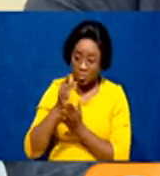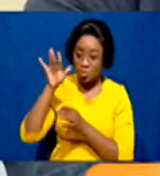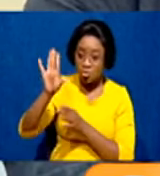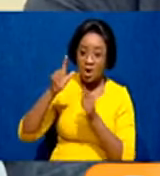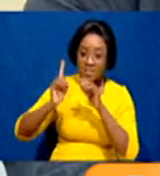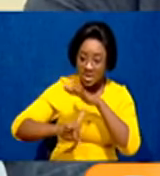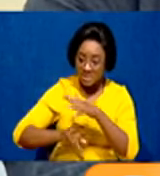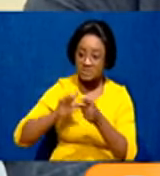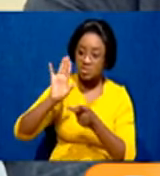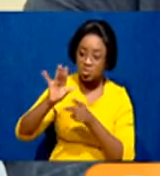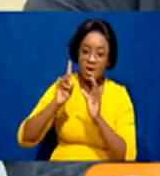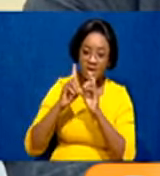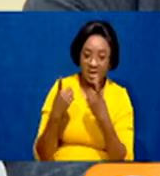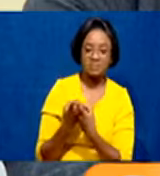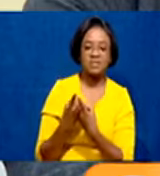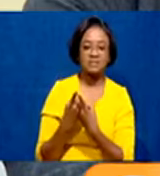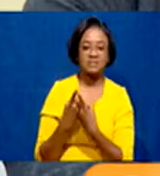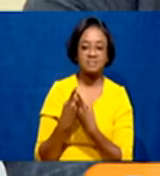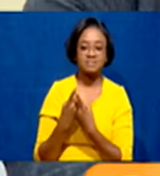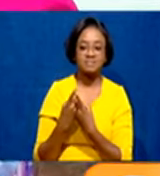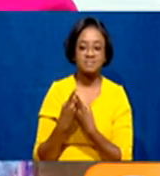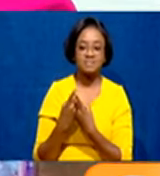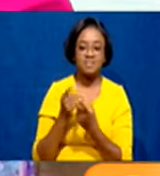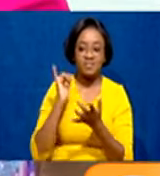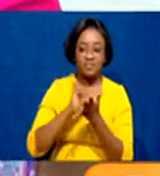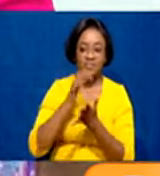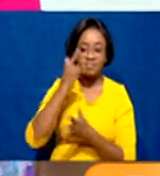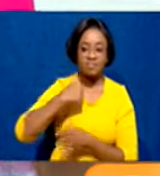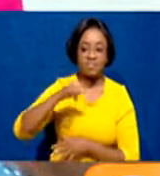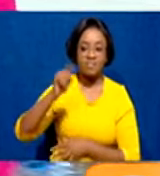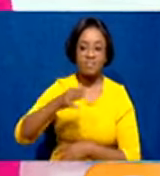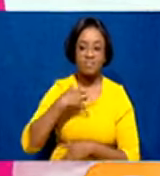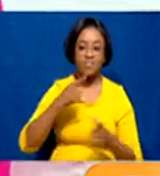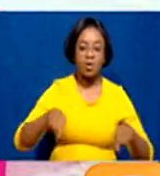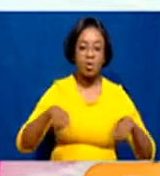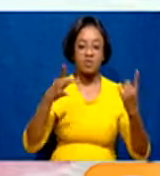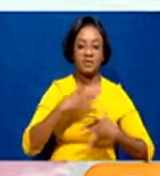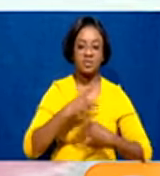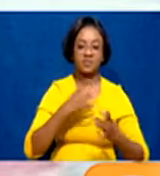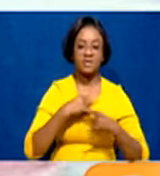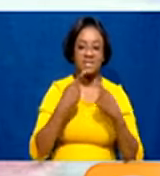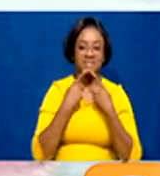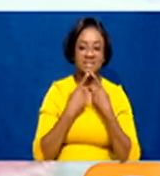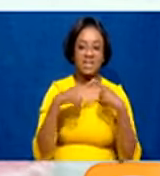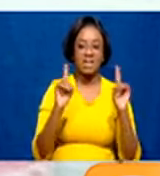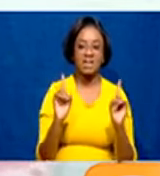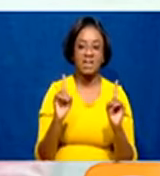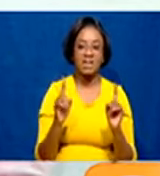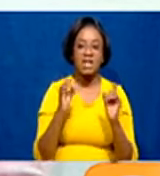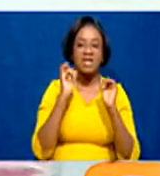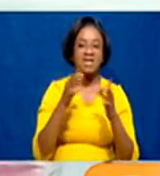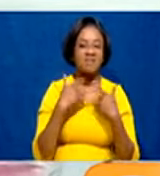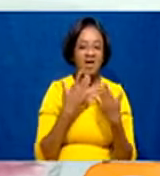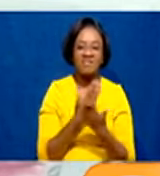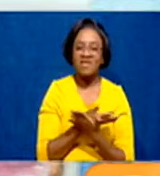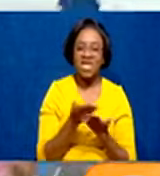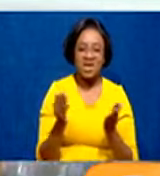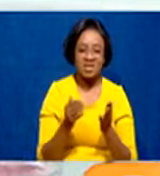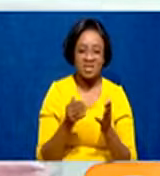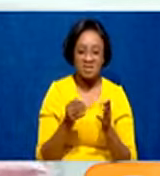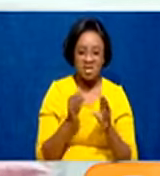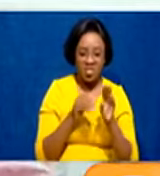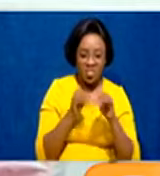is why members asked conflict of interest declaration. If there was any monkey business that